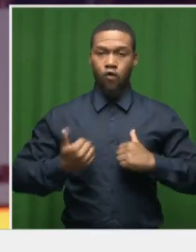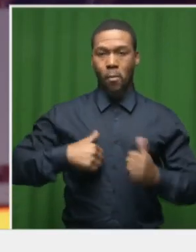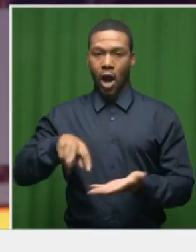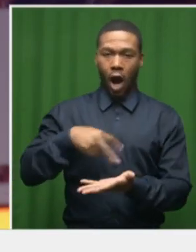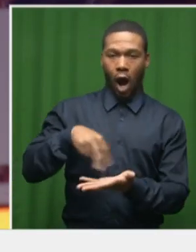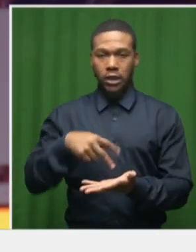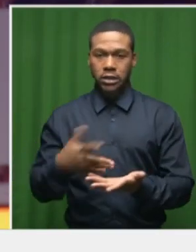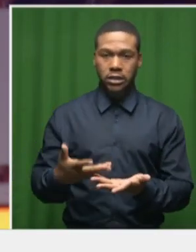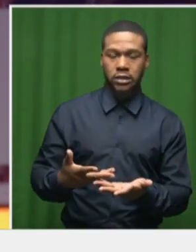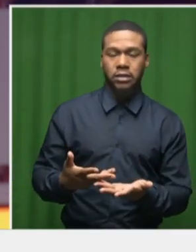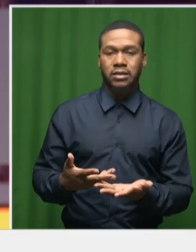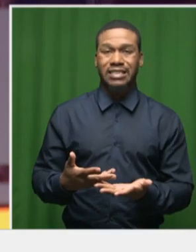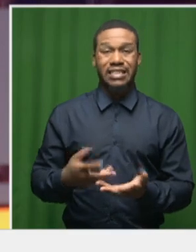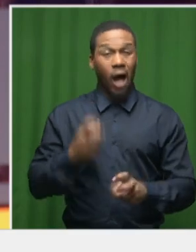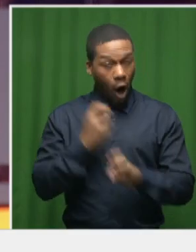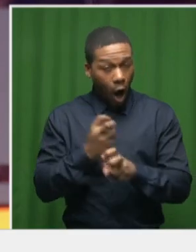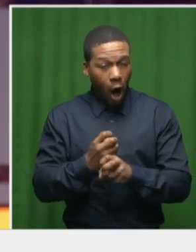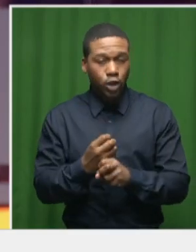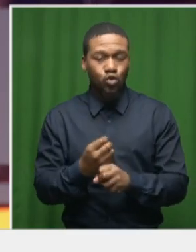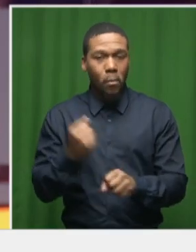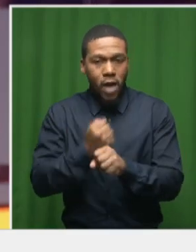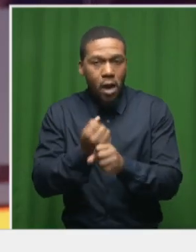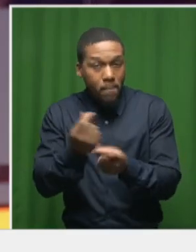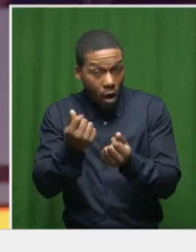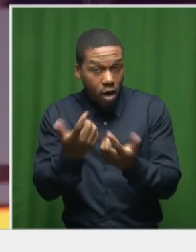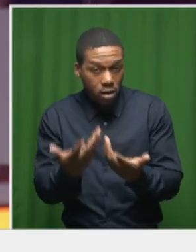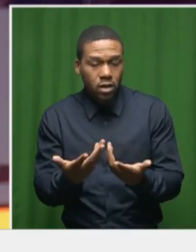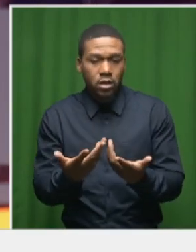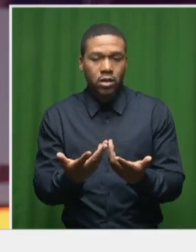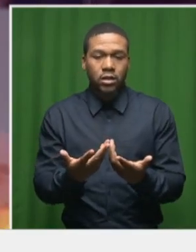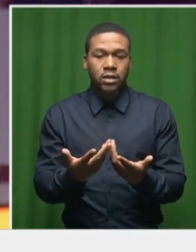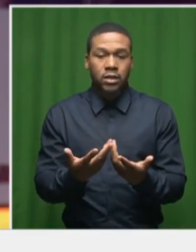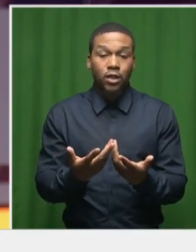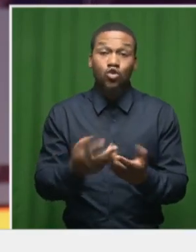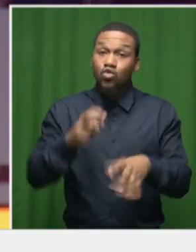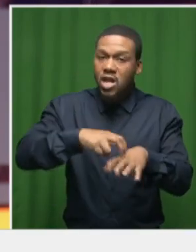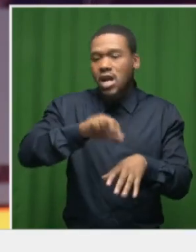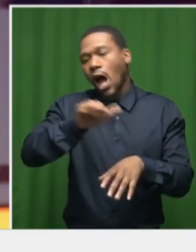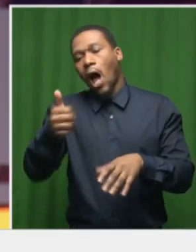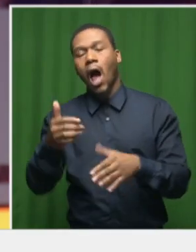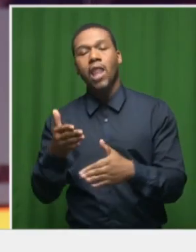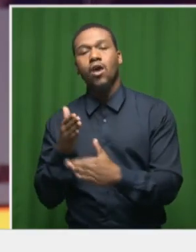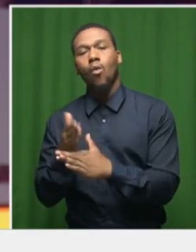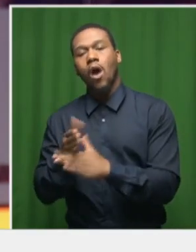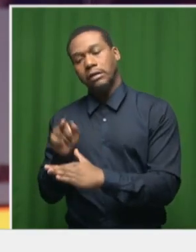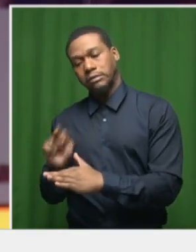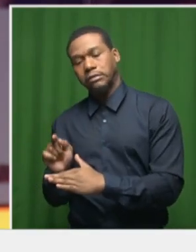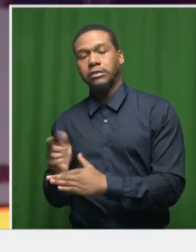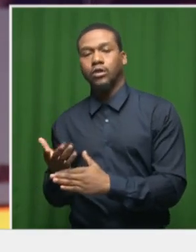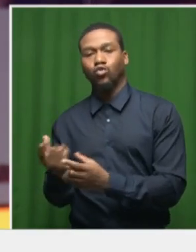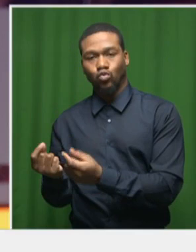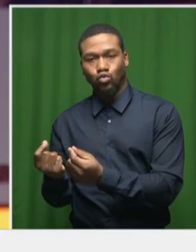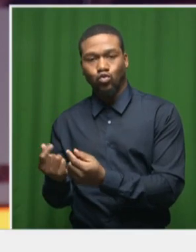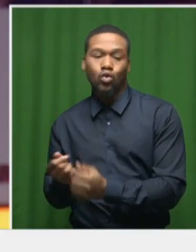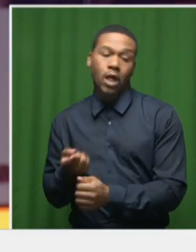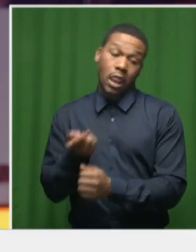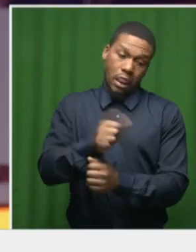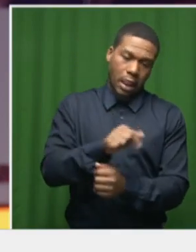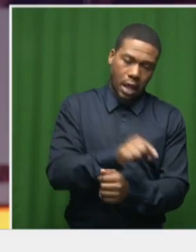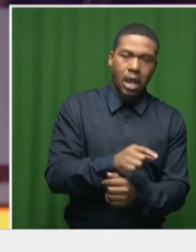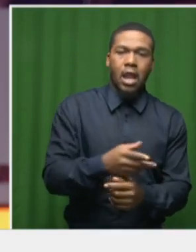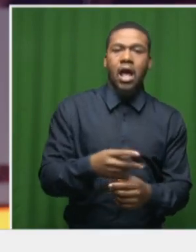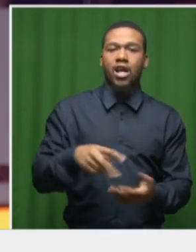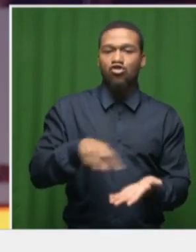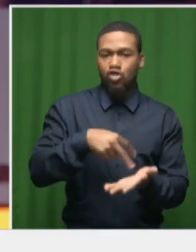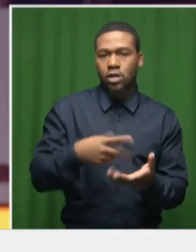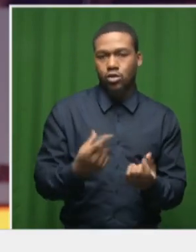they might do it in addition to doing something else in order to survive, right, and pay the bills. So famously, people like Maria